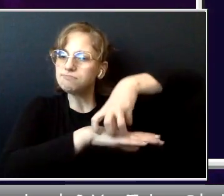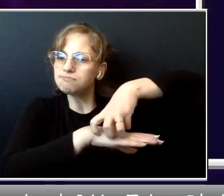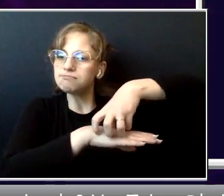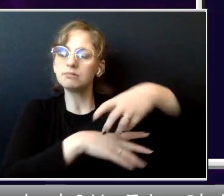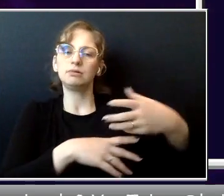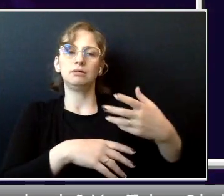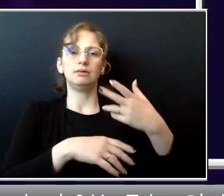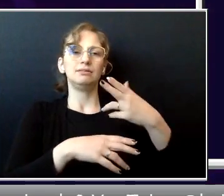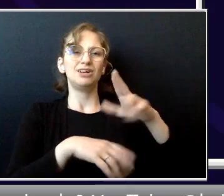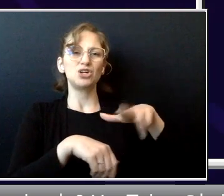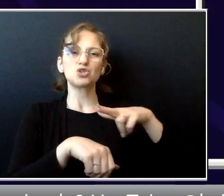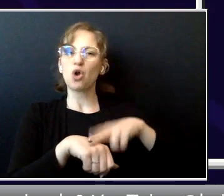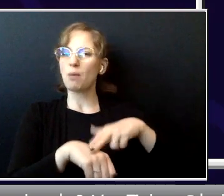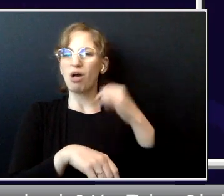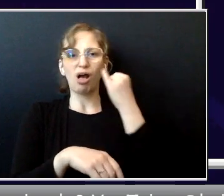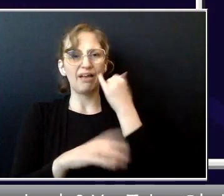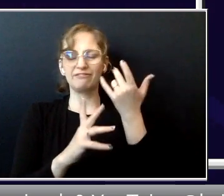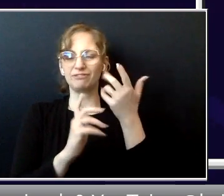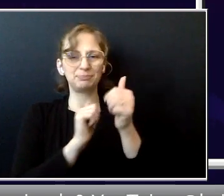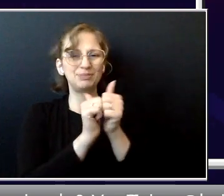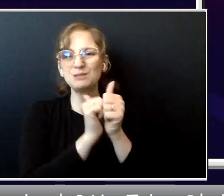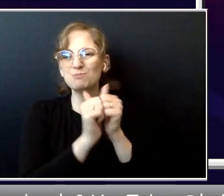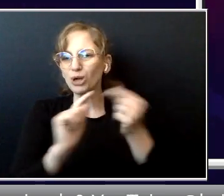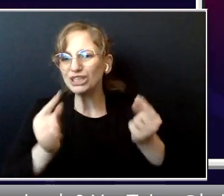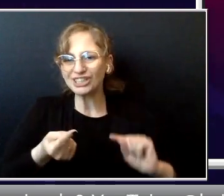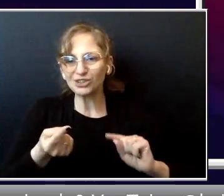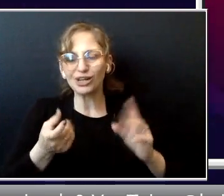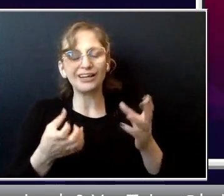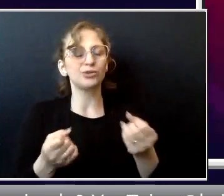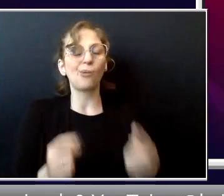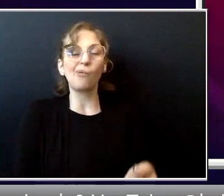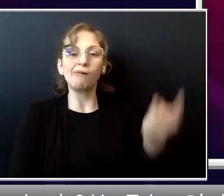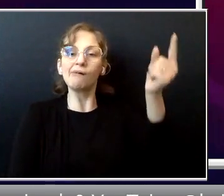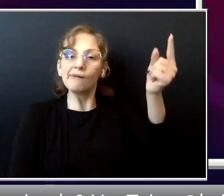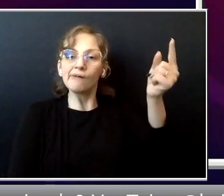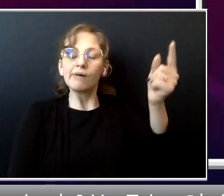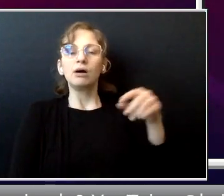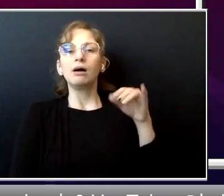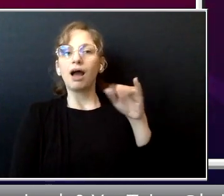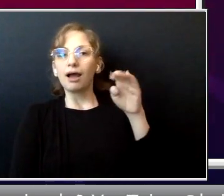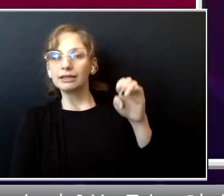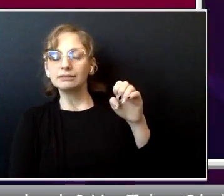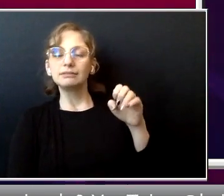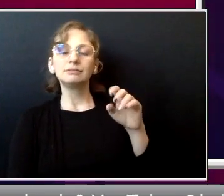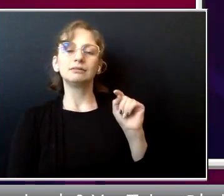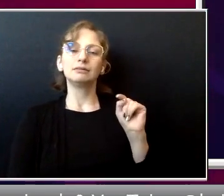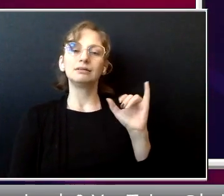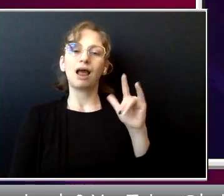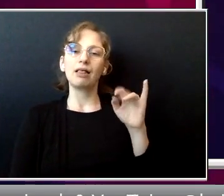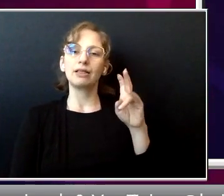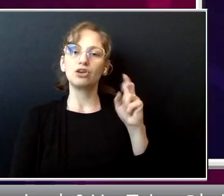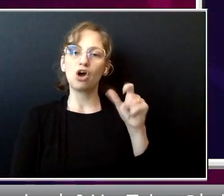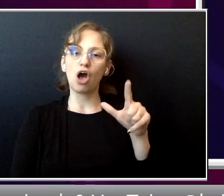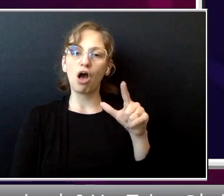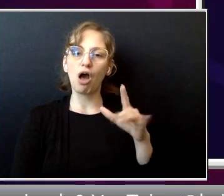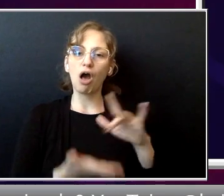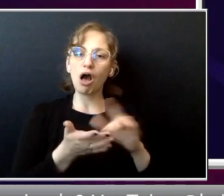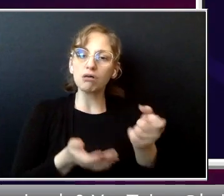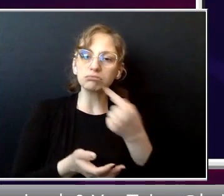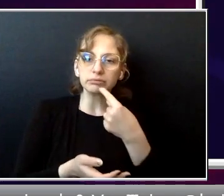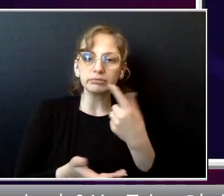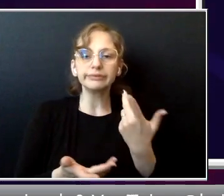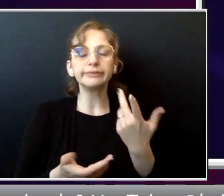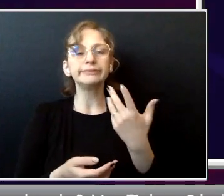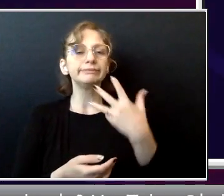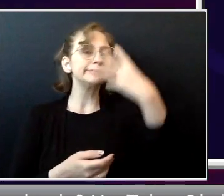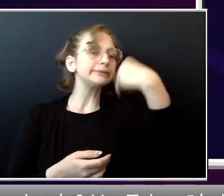injury, getting it elevated, putting some ice on it, taking some Tylenol, try to rub a little dirt on it, sleep it off, and see how you feel in the